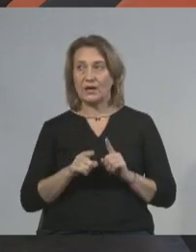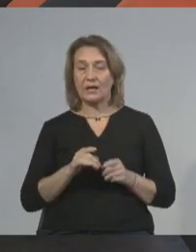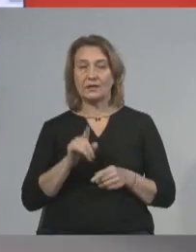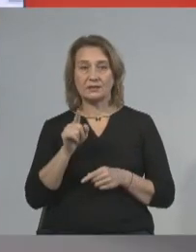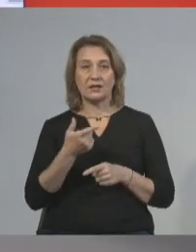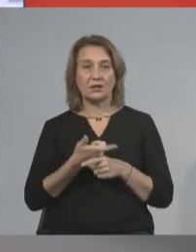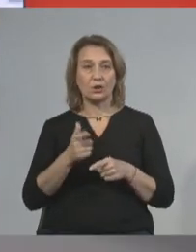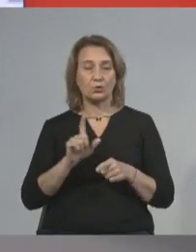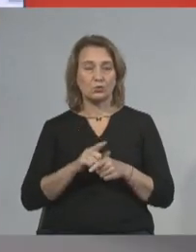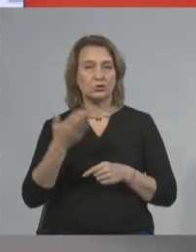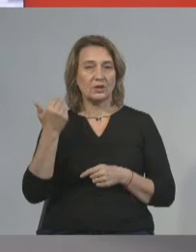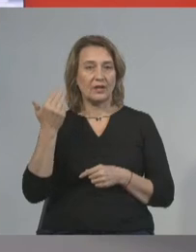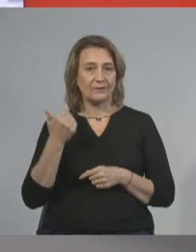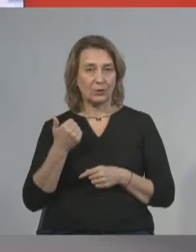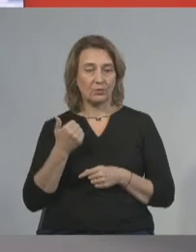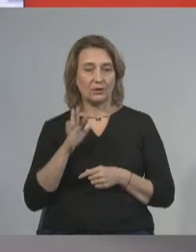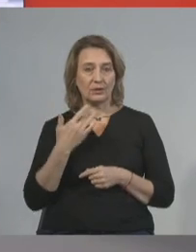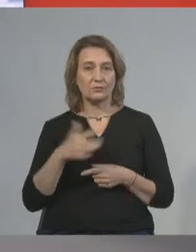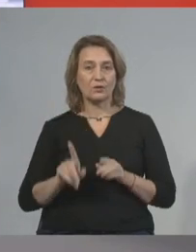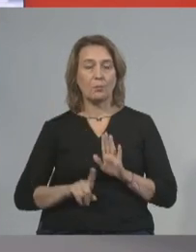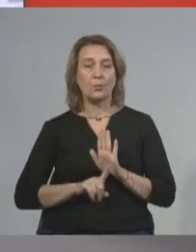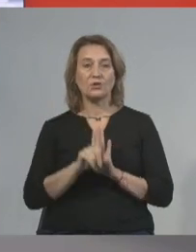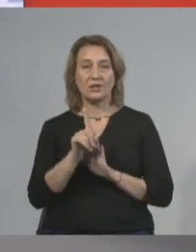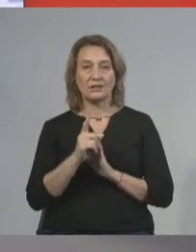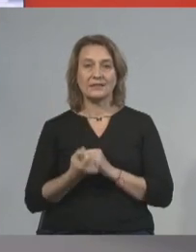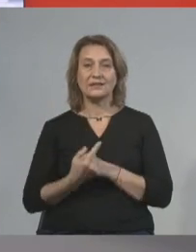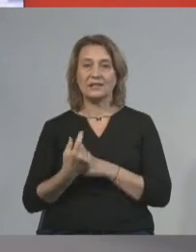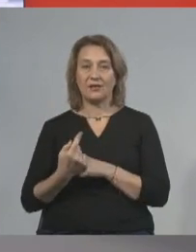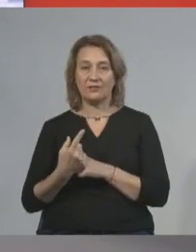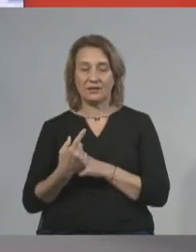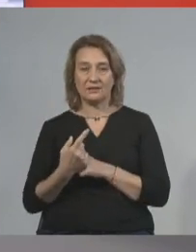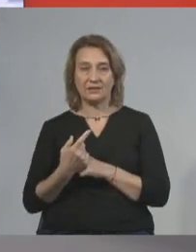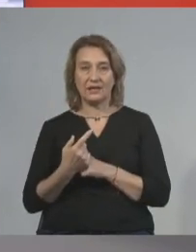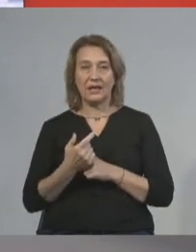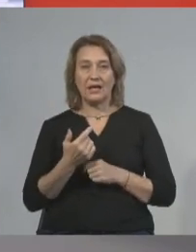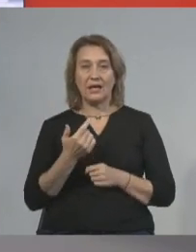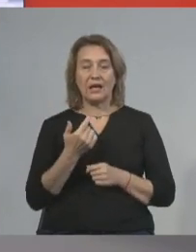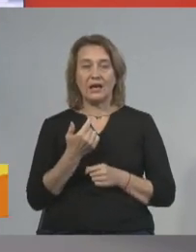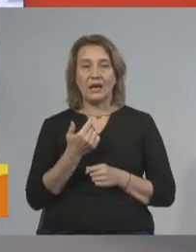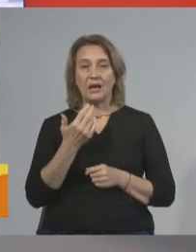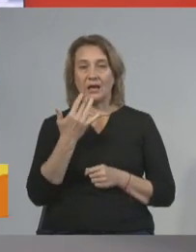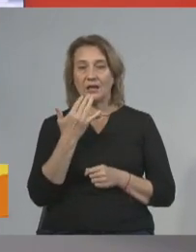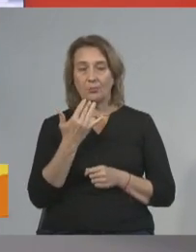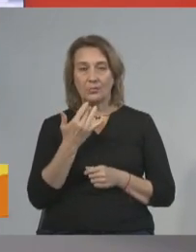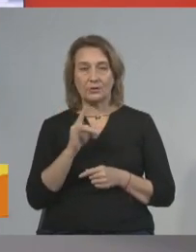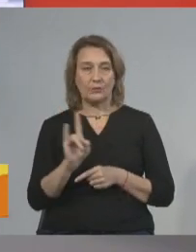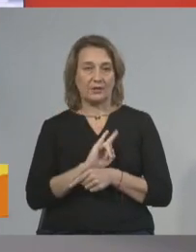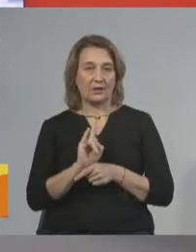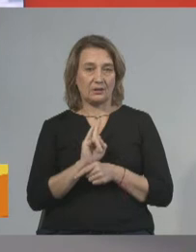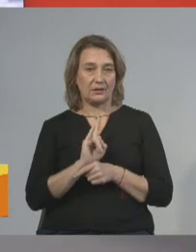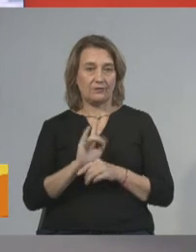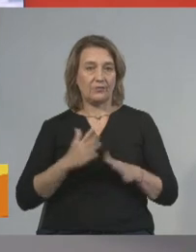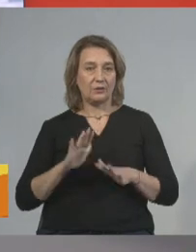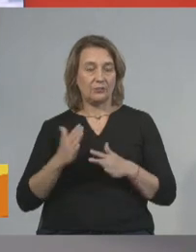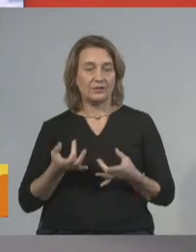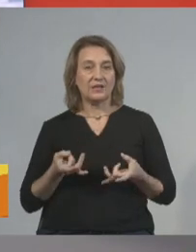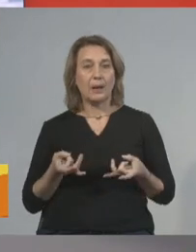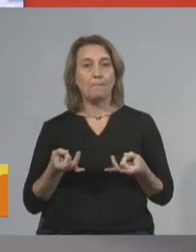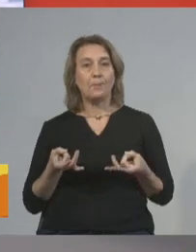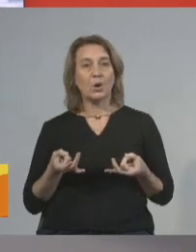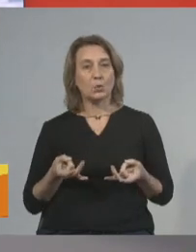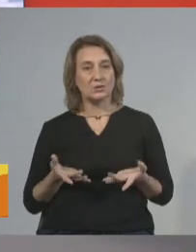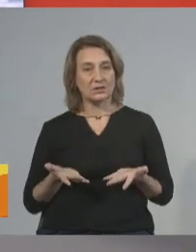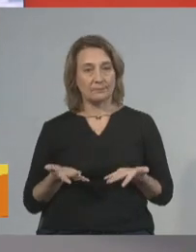a look at the russian reality this is what they have had for many years but now we kind of import this